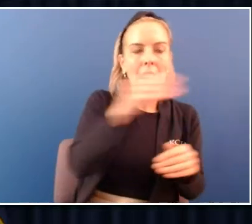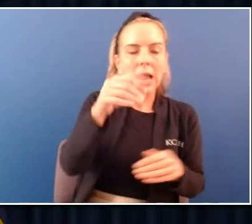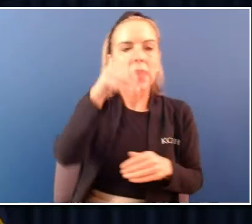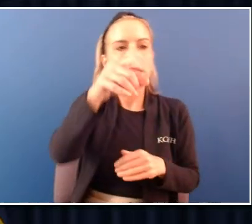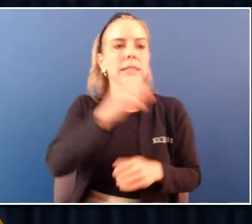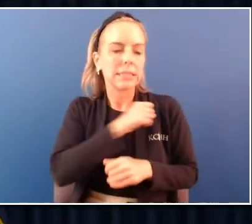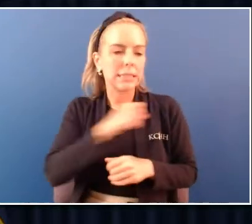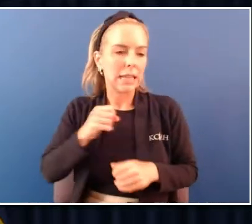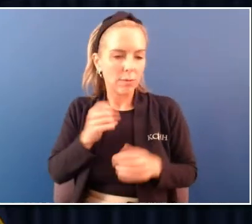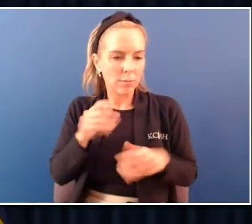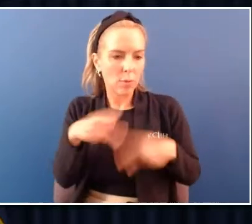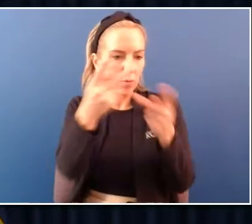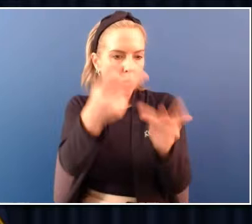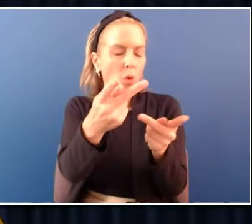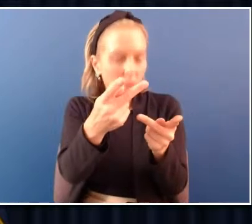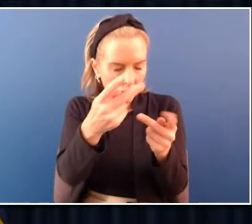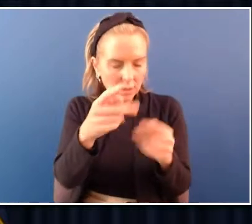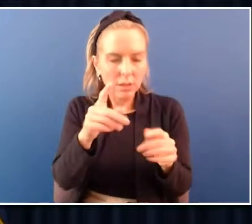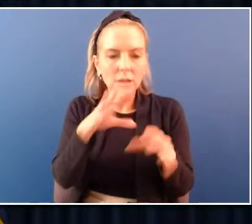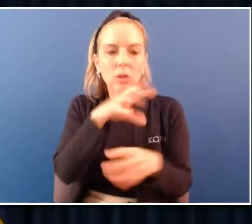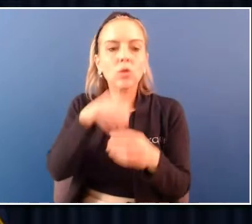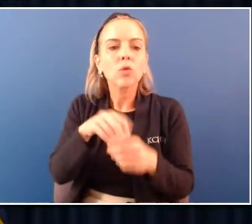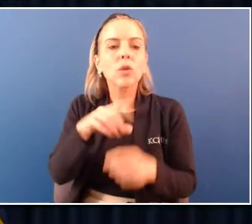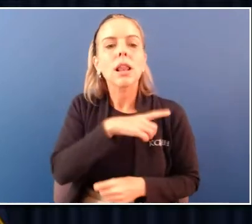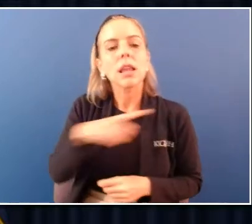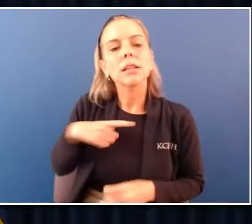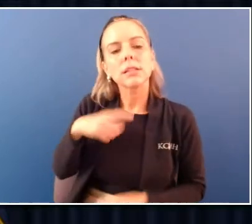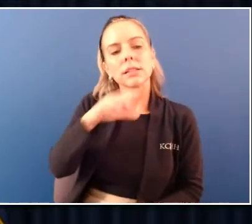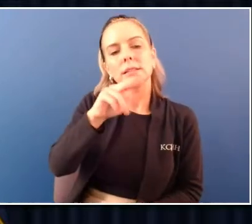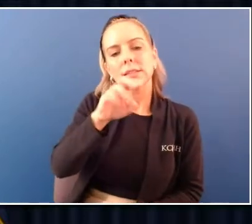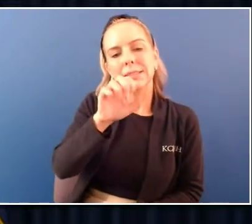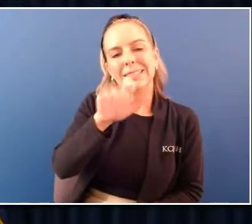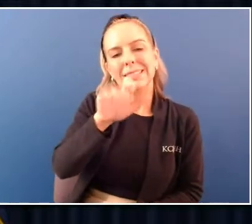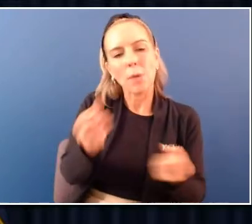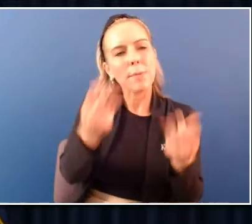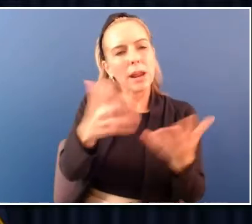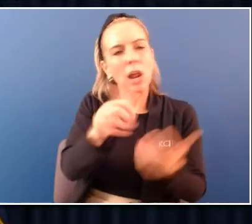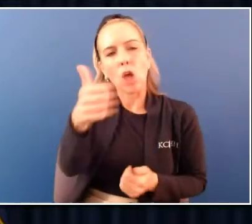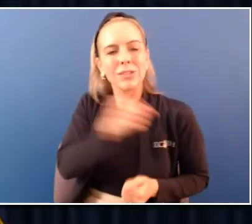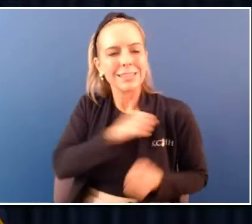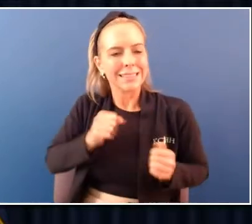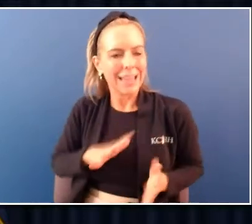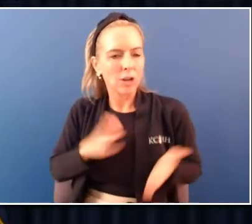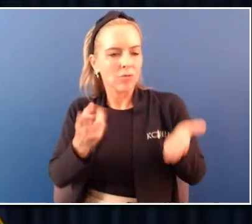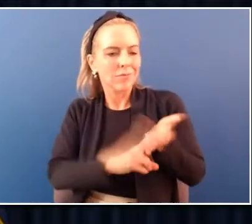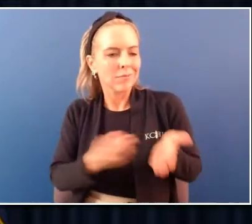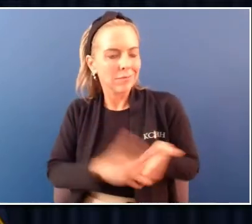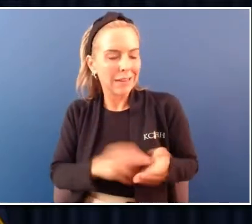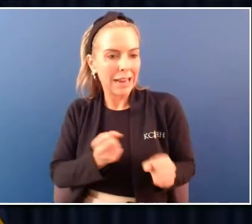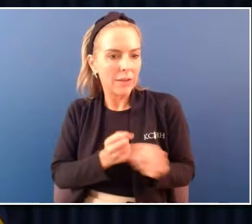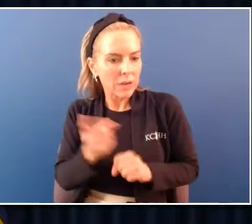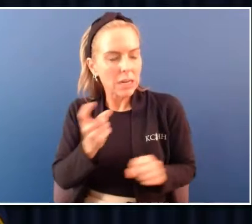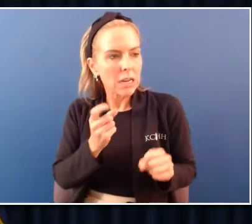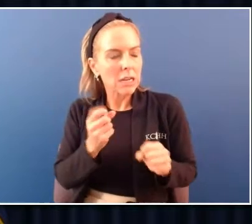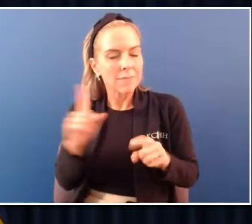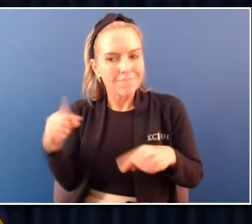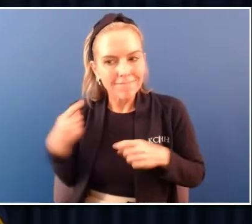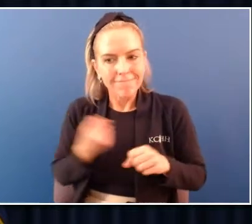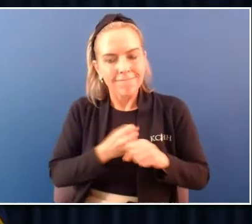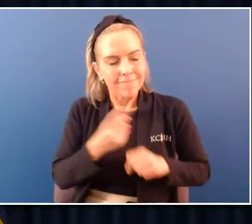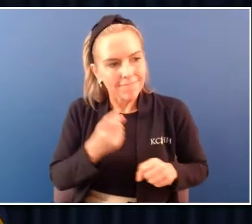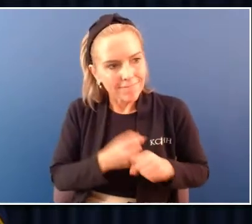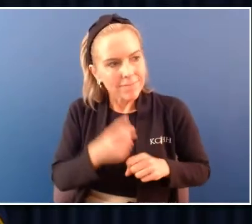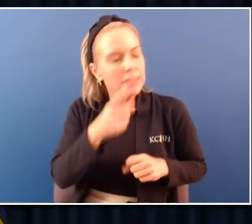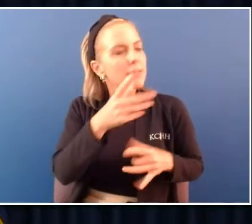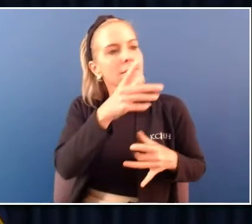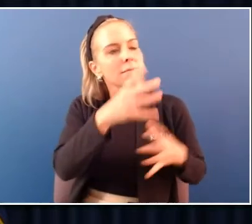legislation, including Louisville Senator Gerald Neal and so many others. But each year, the supermajority refused